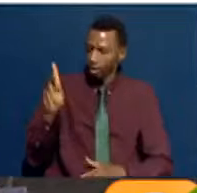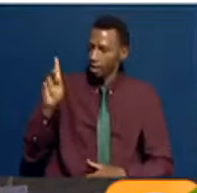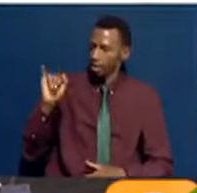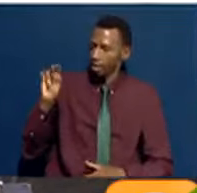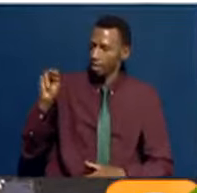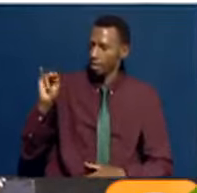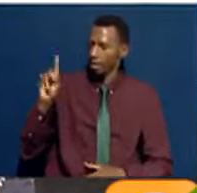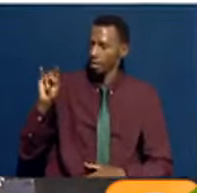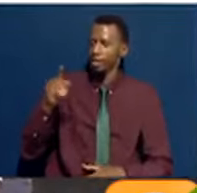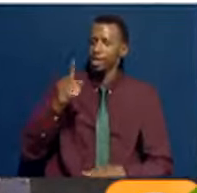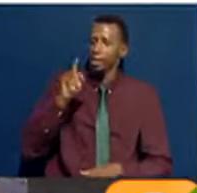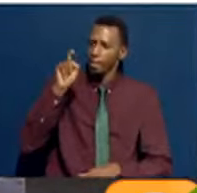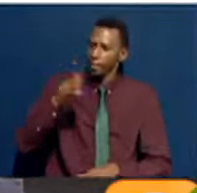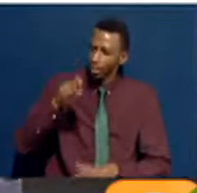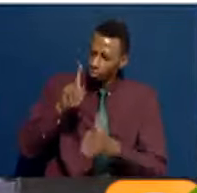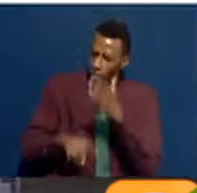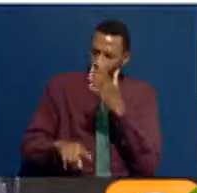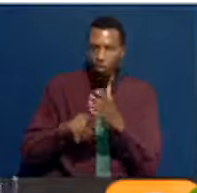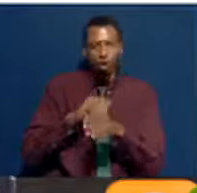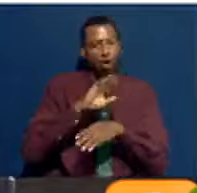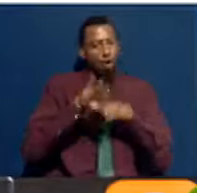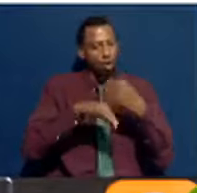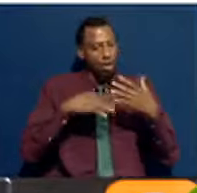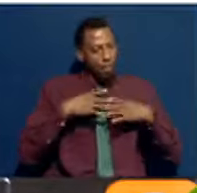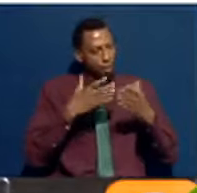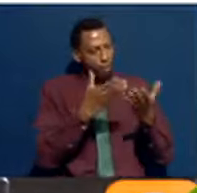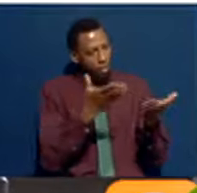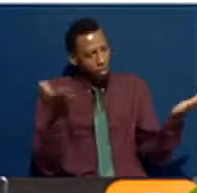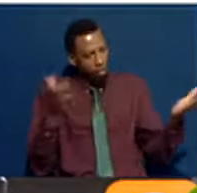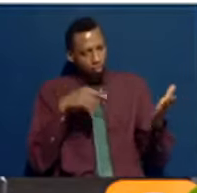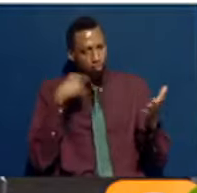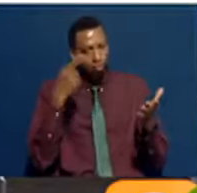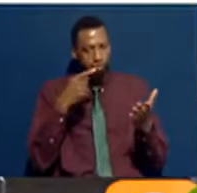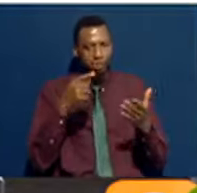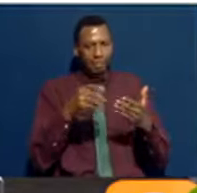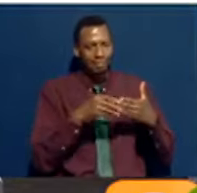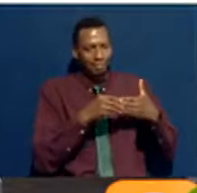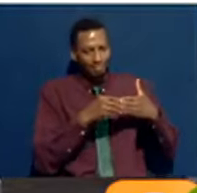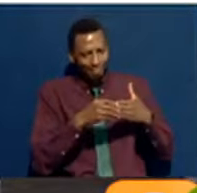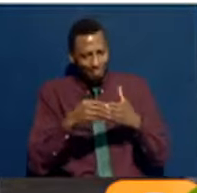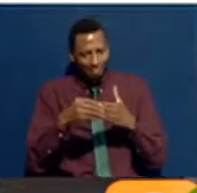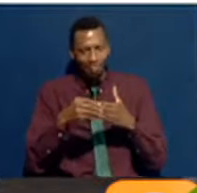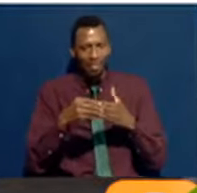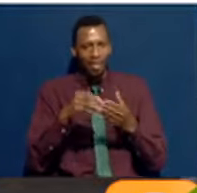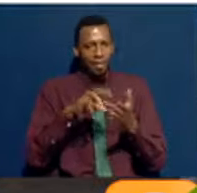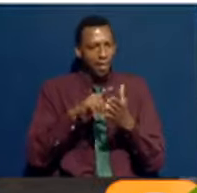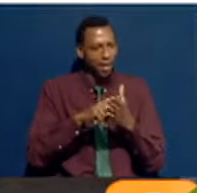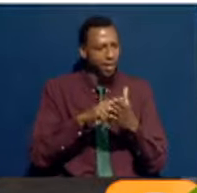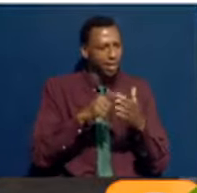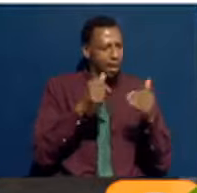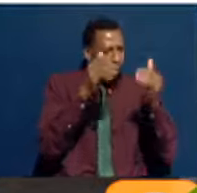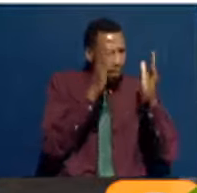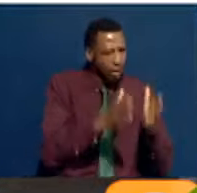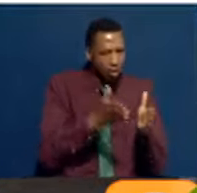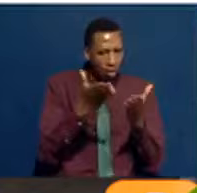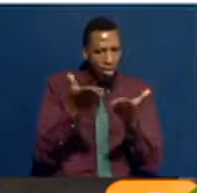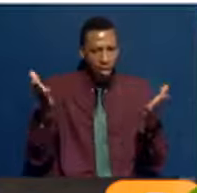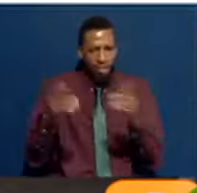ahakikishe ya kwamba kila mtu ambaye alisababisha mwananchi akapotesha maisha